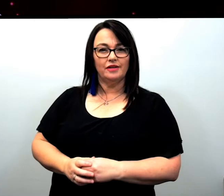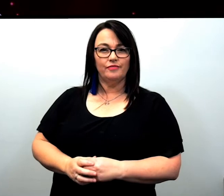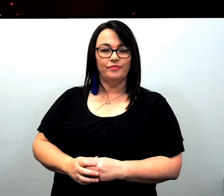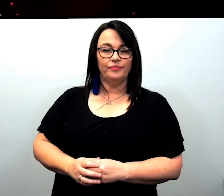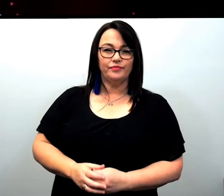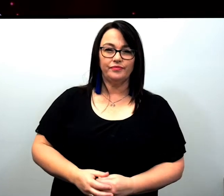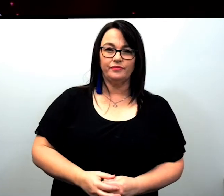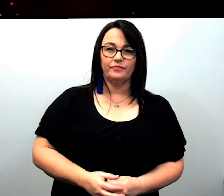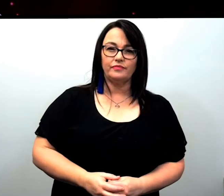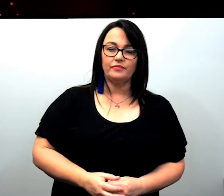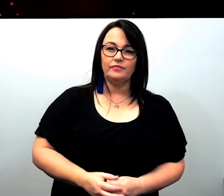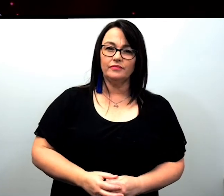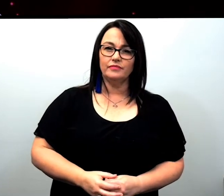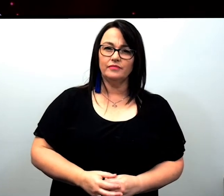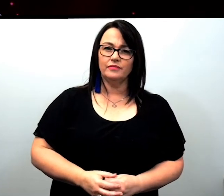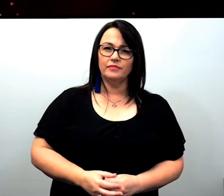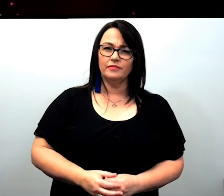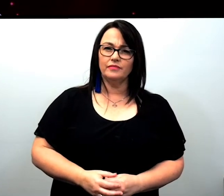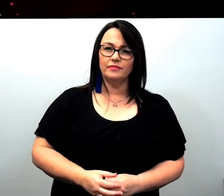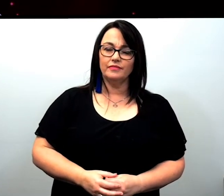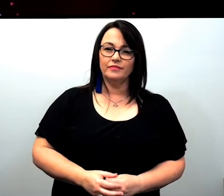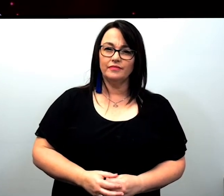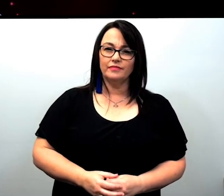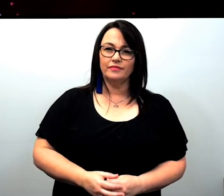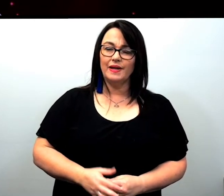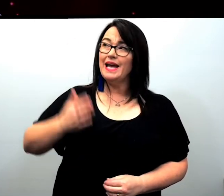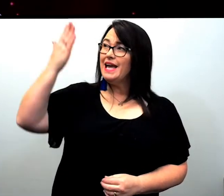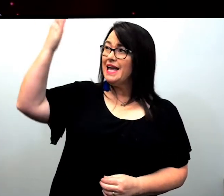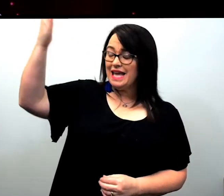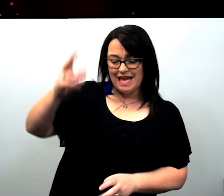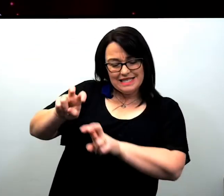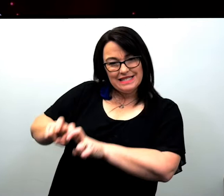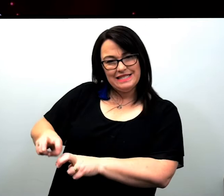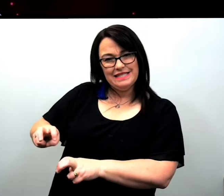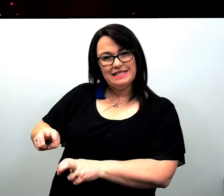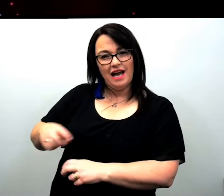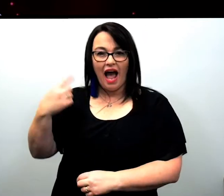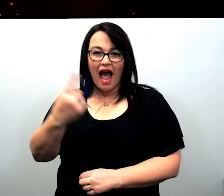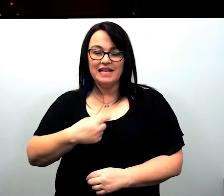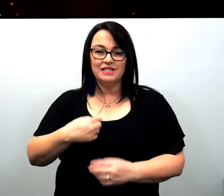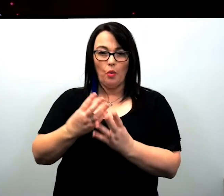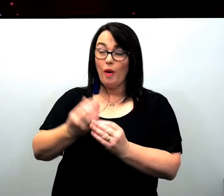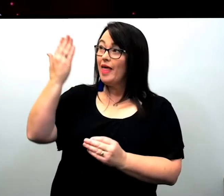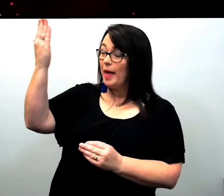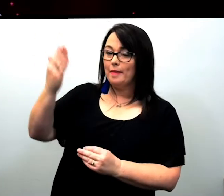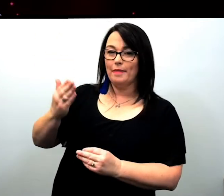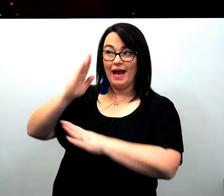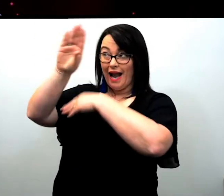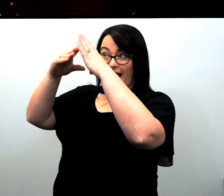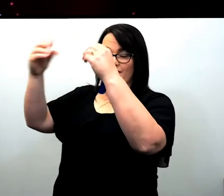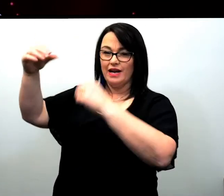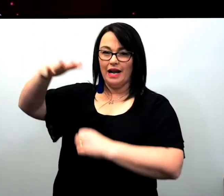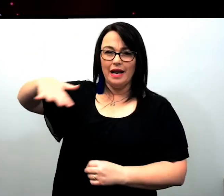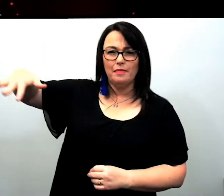we're saints because we're positioned with Christ Jesus in heavenly places. You are called and anointed for this time, for